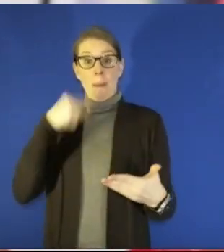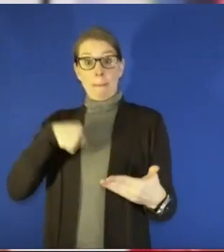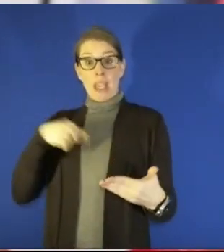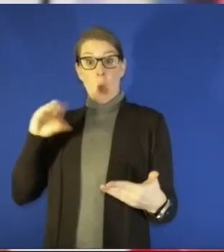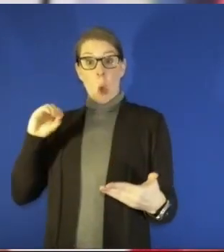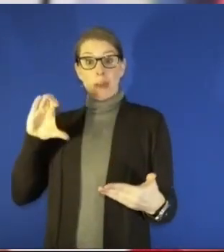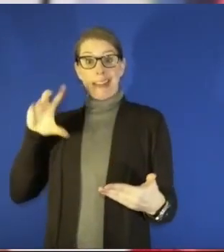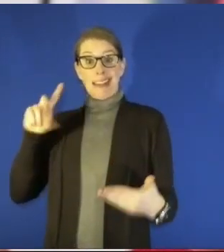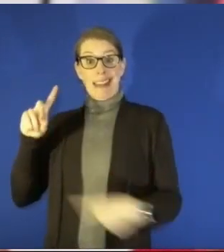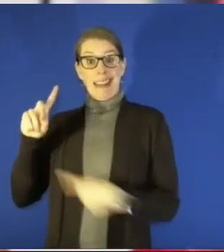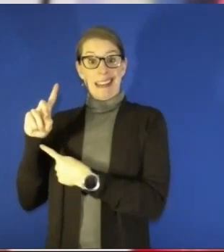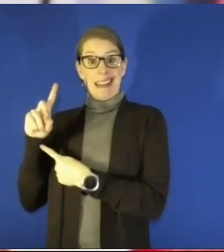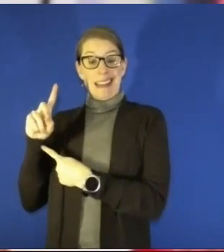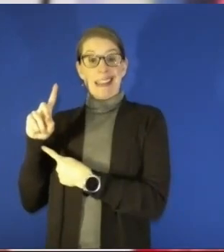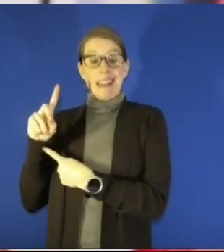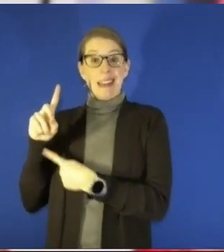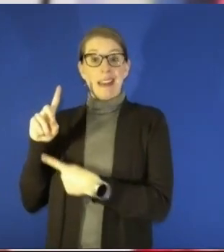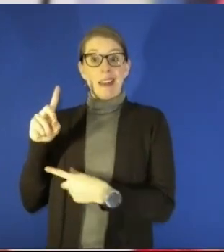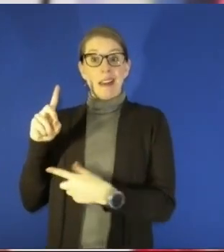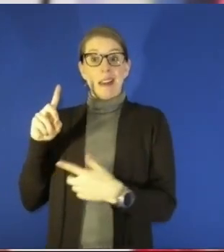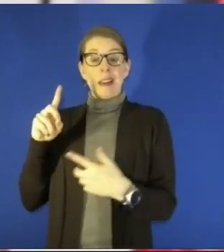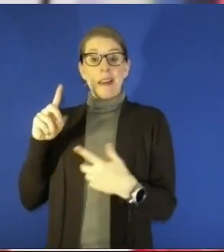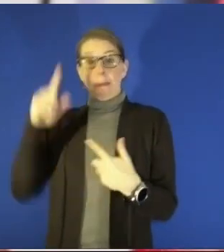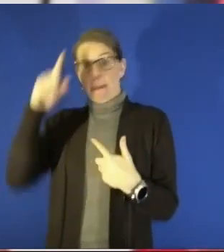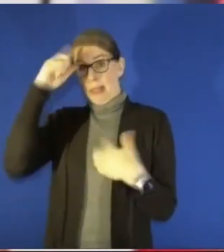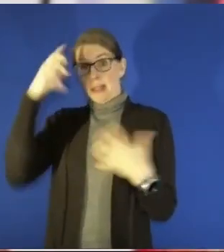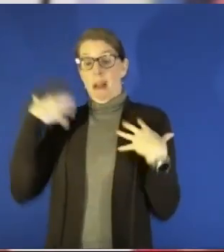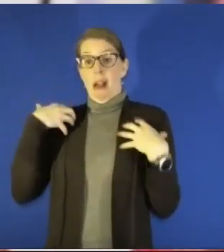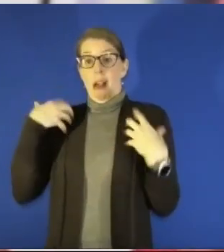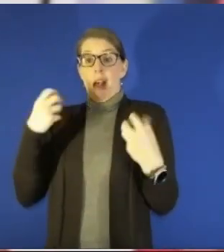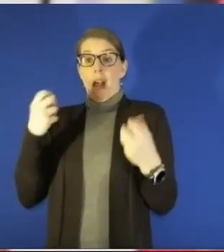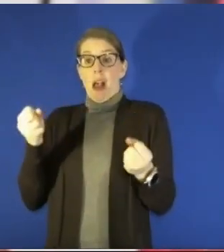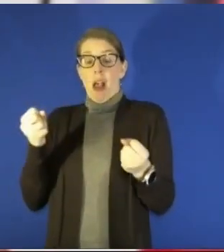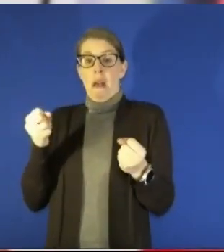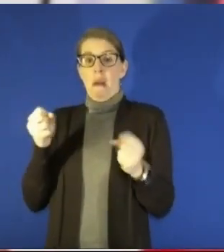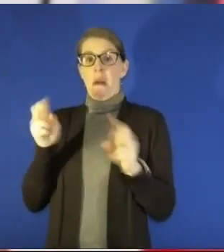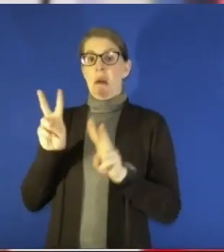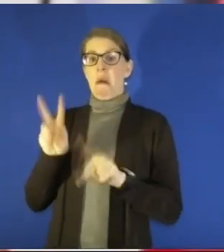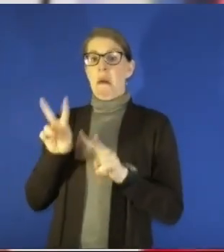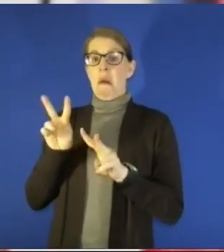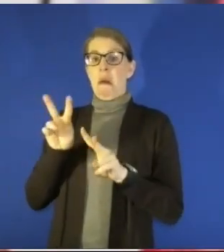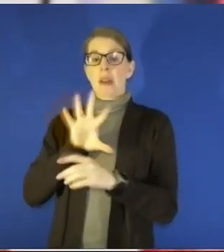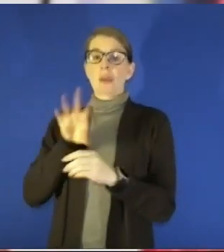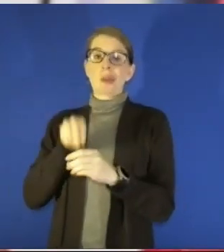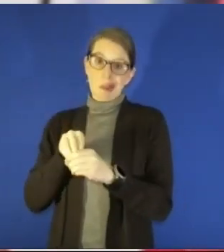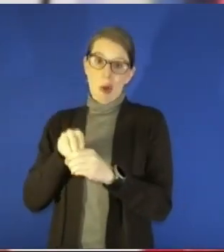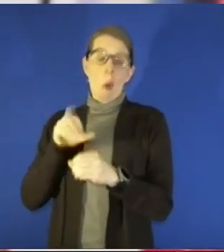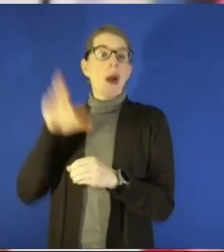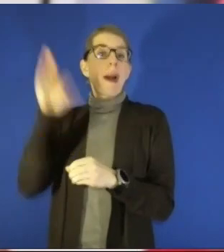OCD, that usually with mental health brings on some kind of judgment or some kind of opinion or